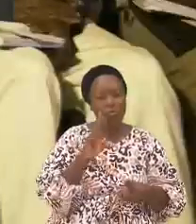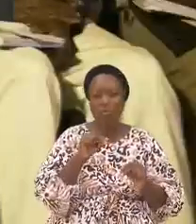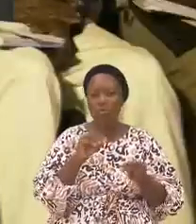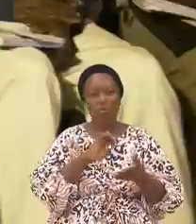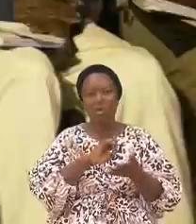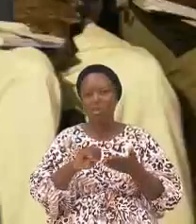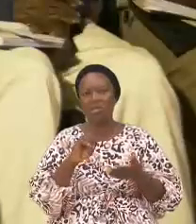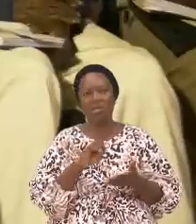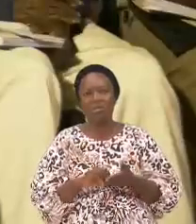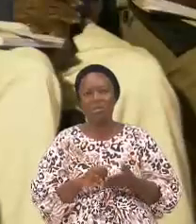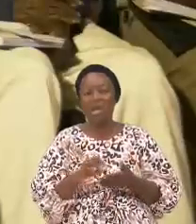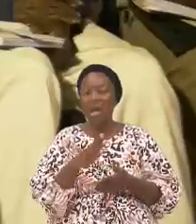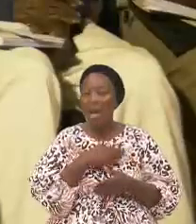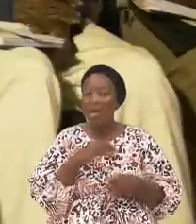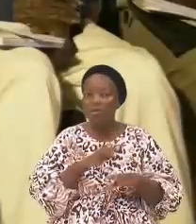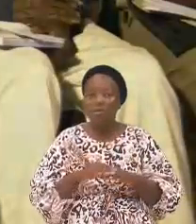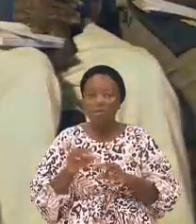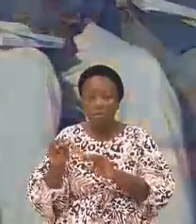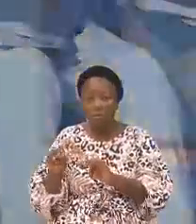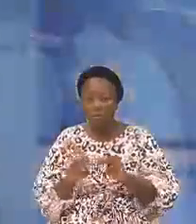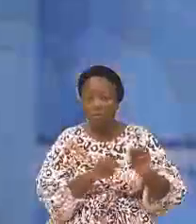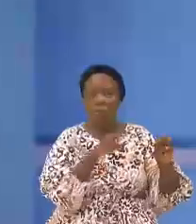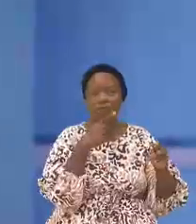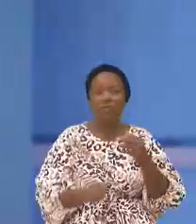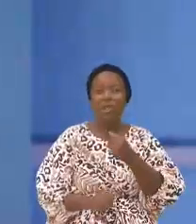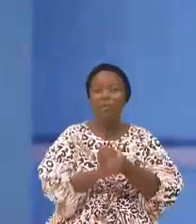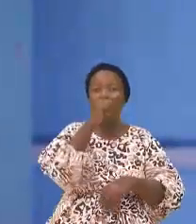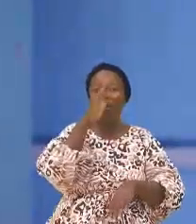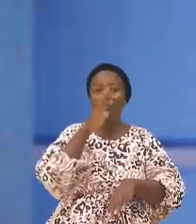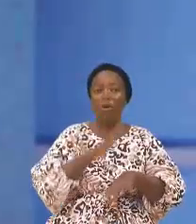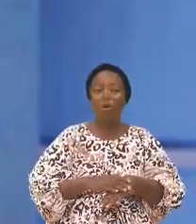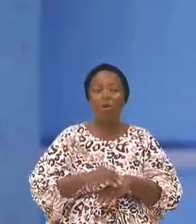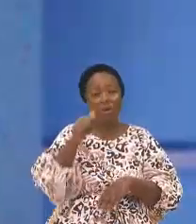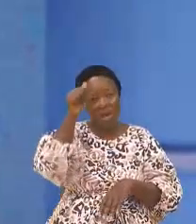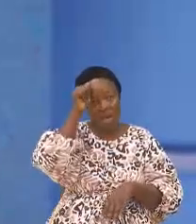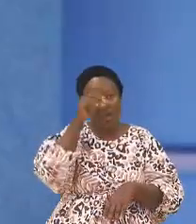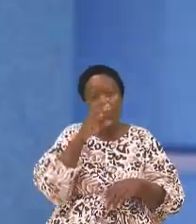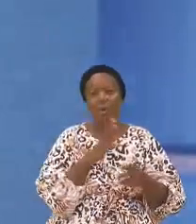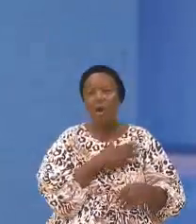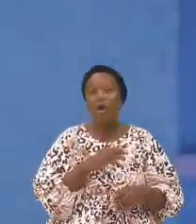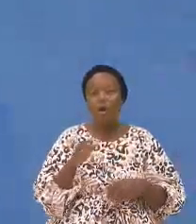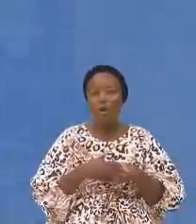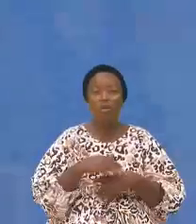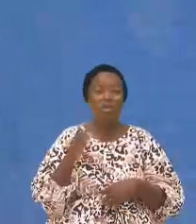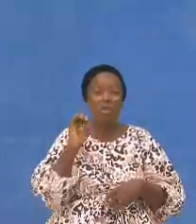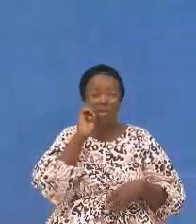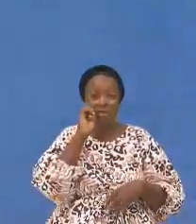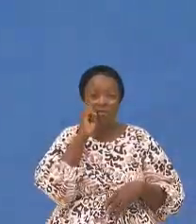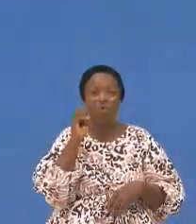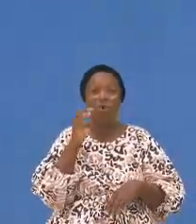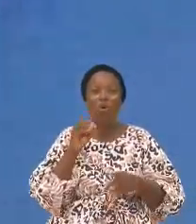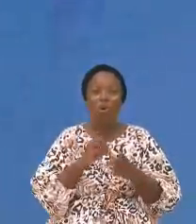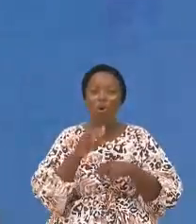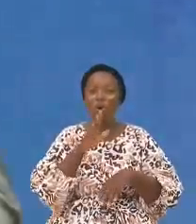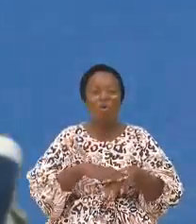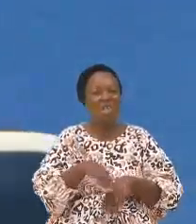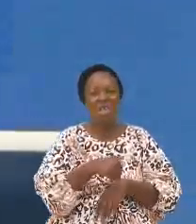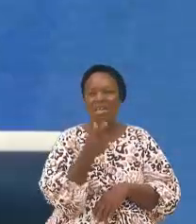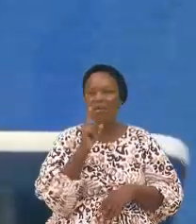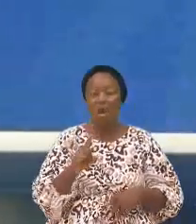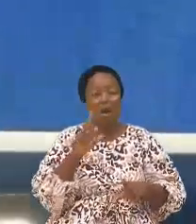Have you gotten into that evil? No excuse. And don't shift the blame on